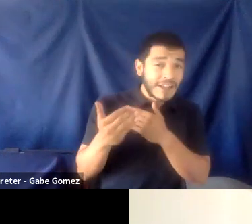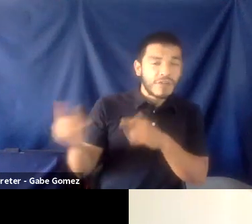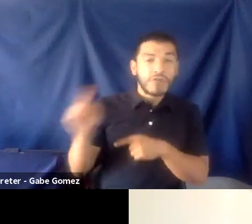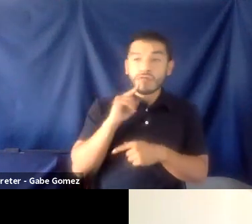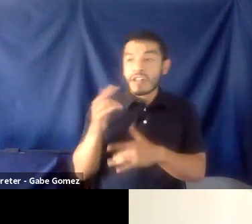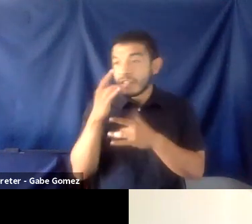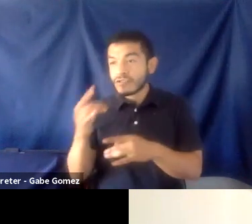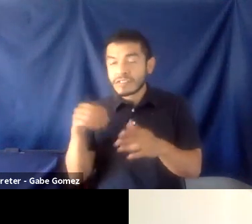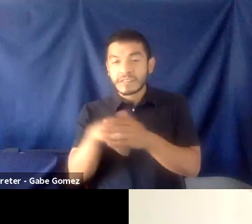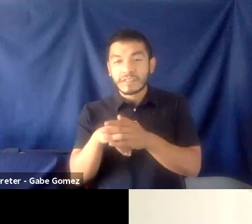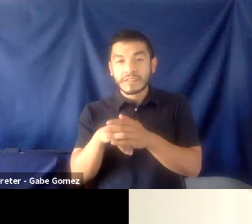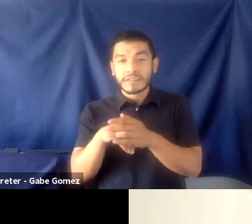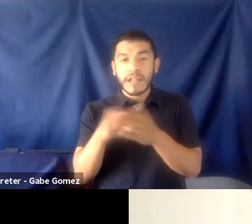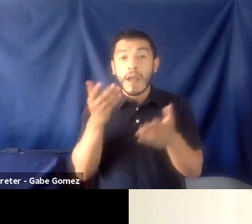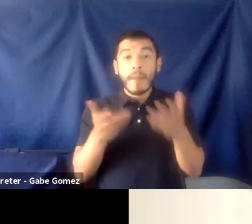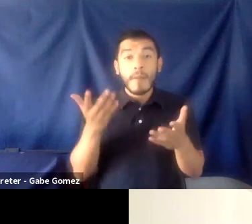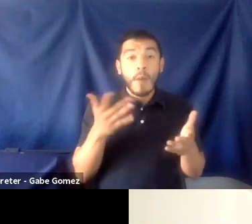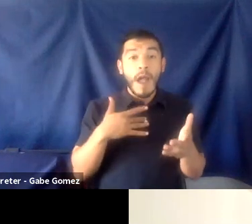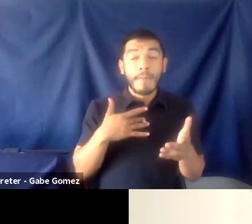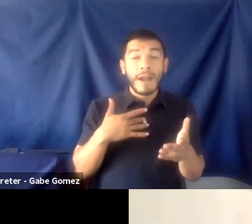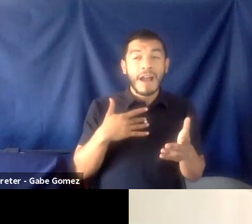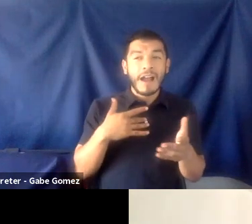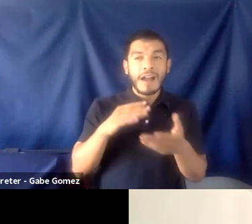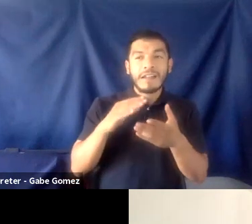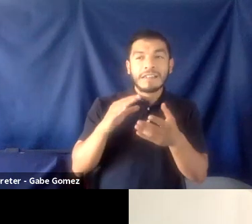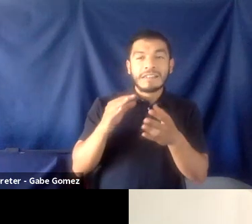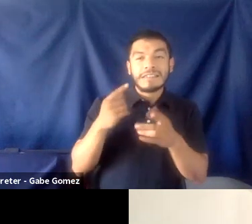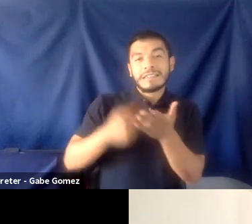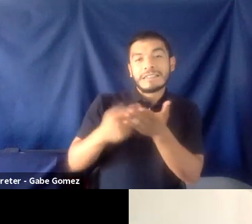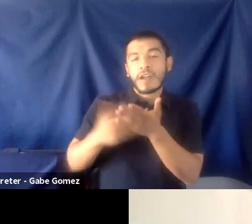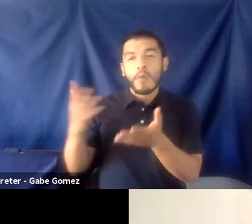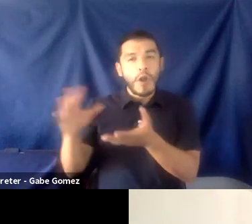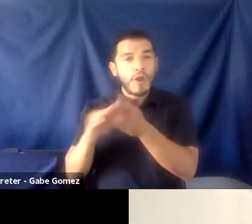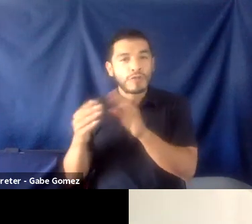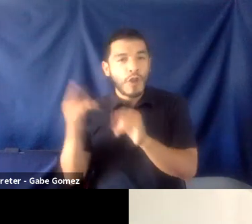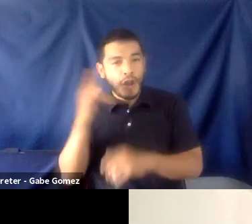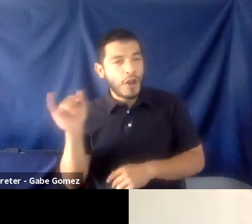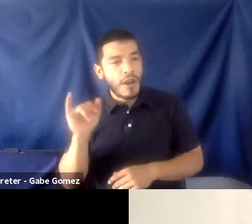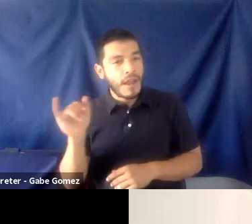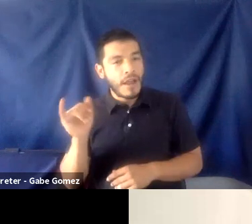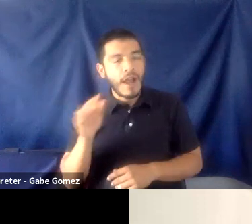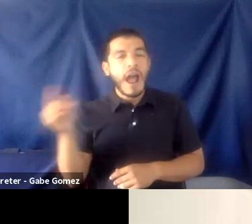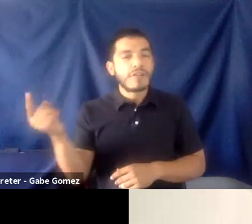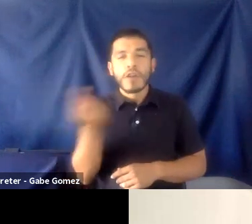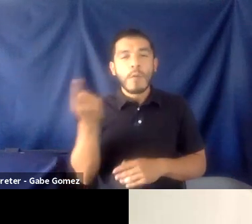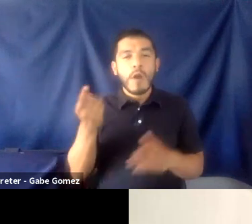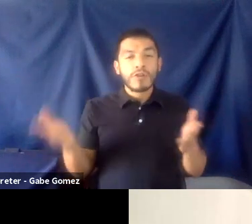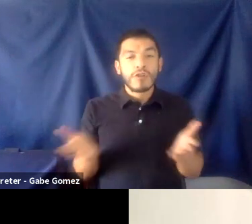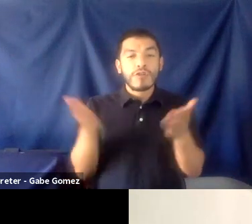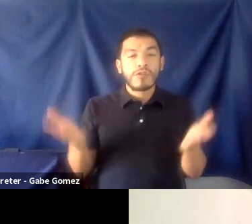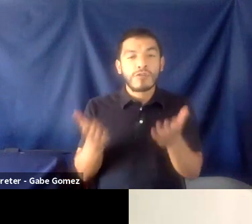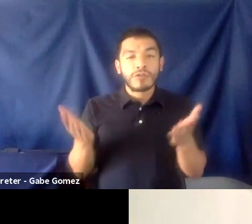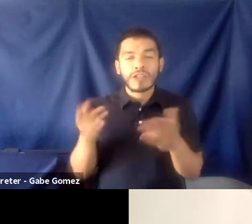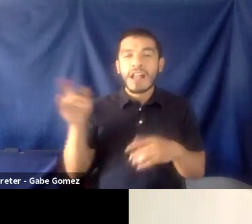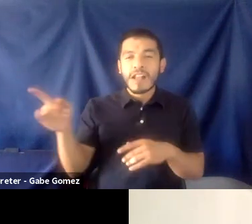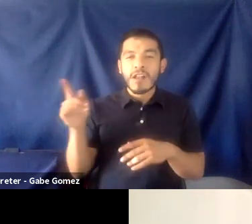interested in, you know, maybe what my interpretation of her life might be. And she was always kind of encouraging, but never put any